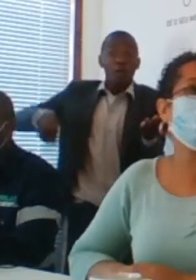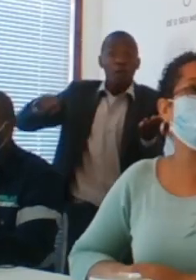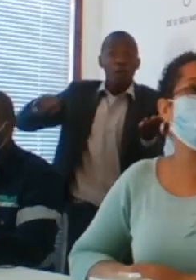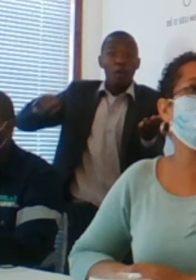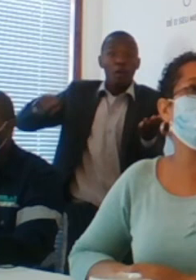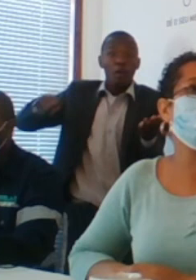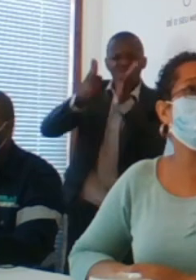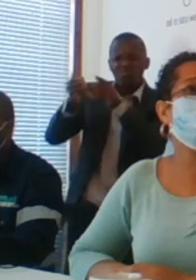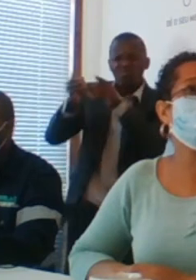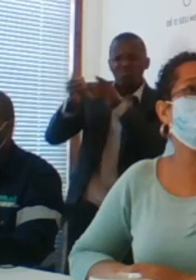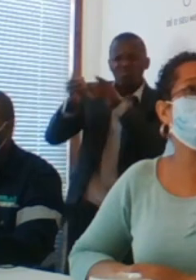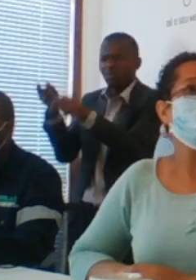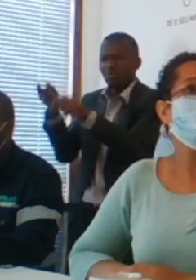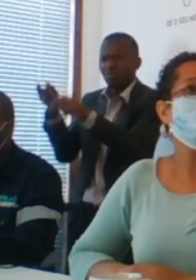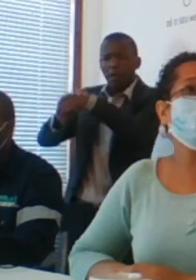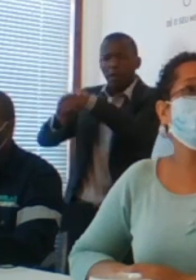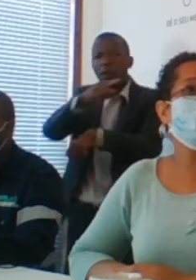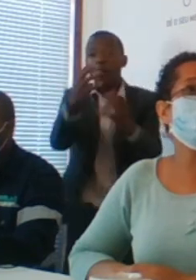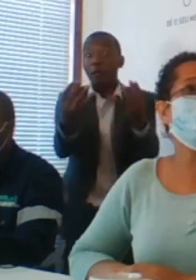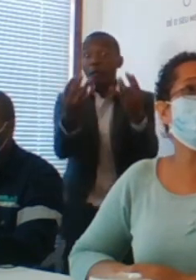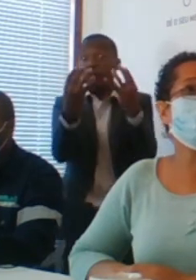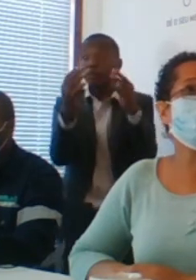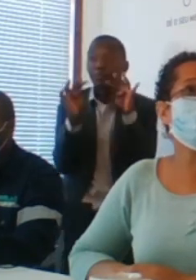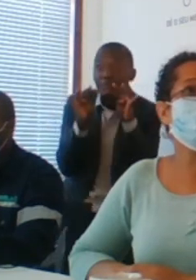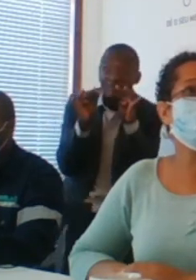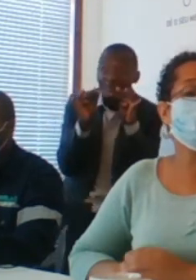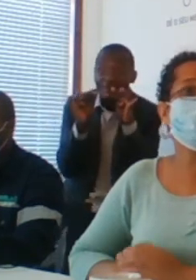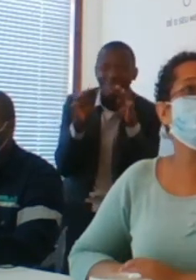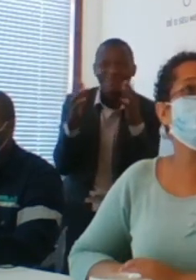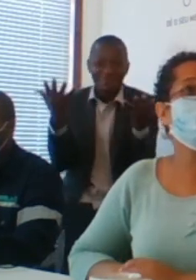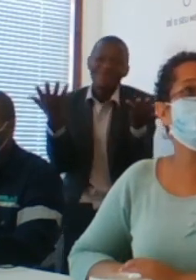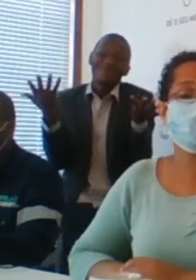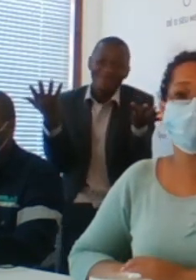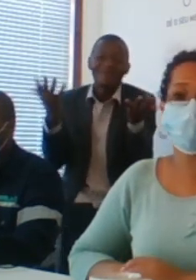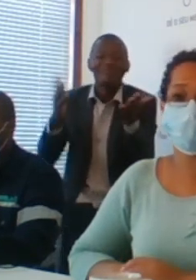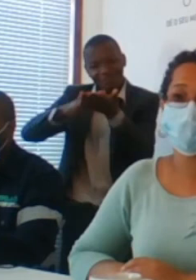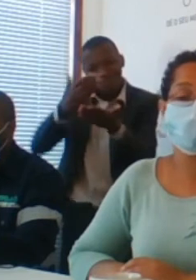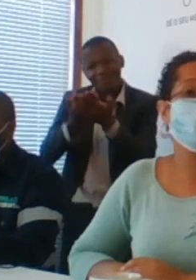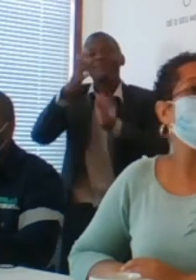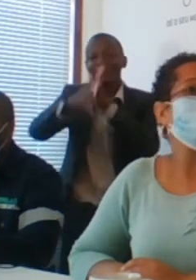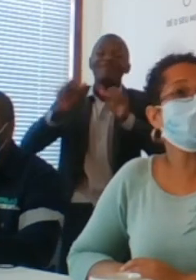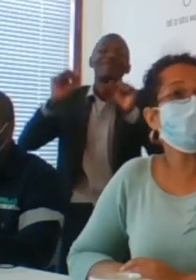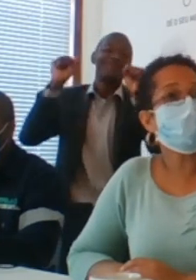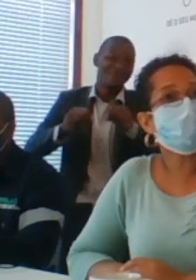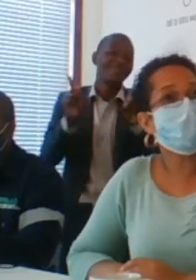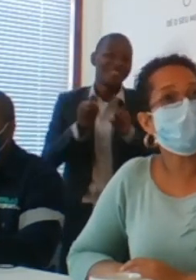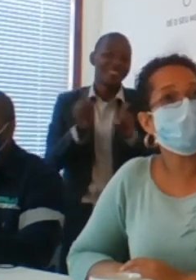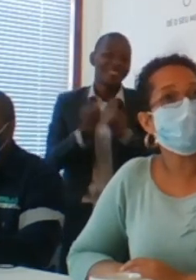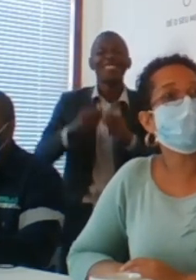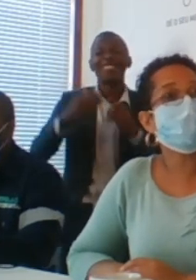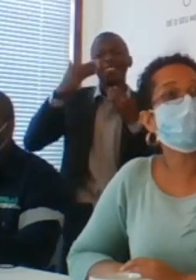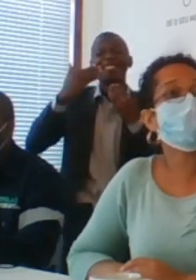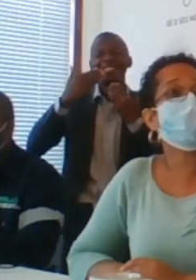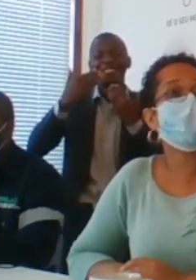skilled talents were also watching. And Mayara is also saying great webinar, as well as Nigel. Thank you so much,